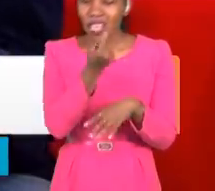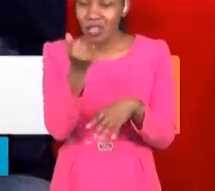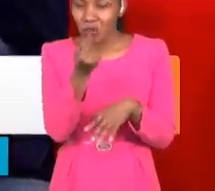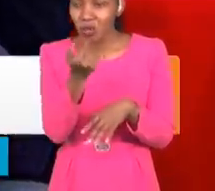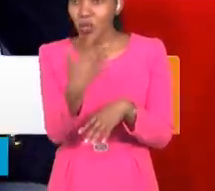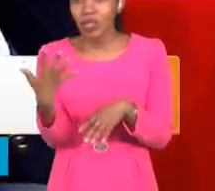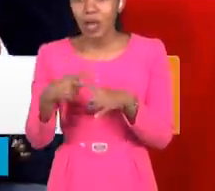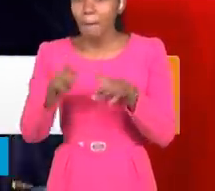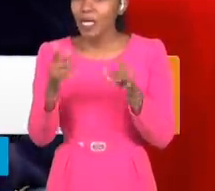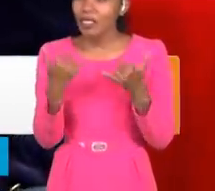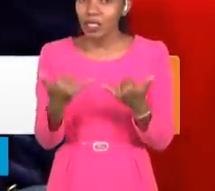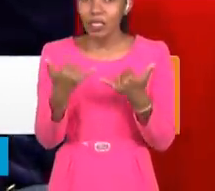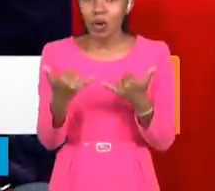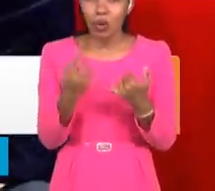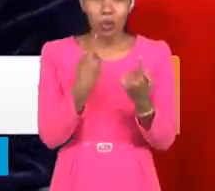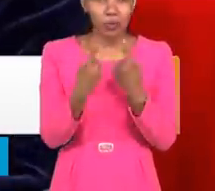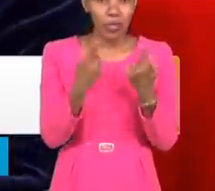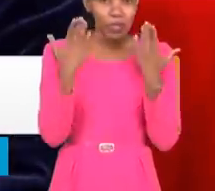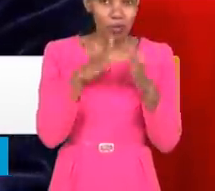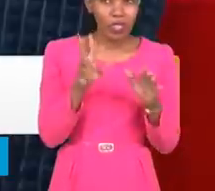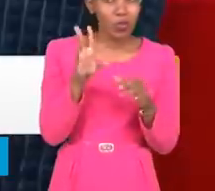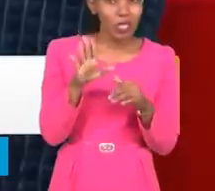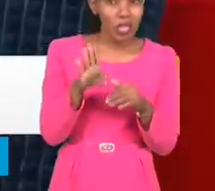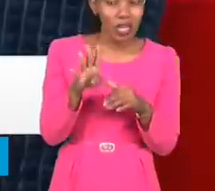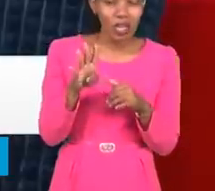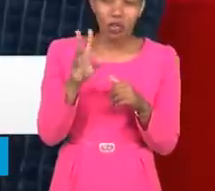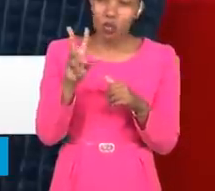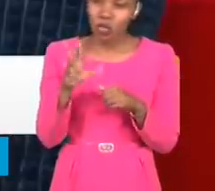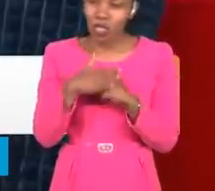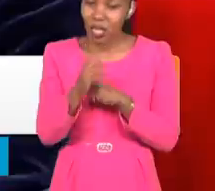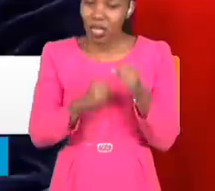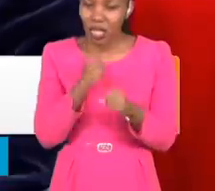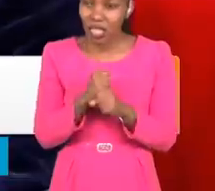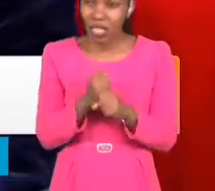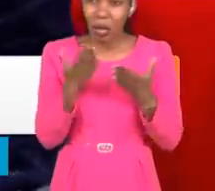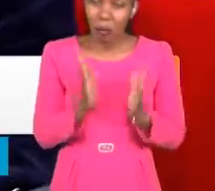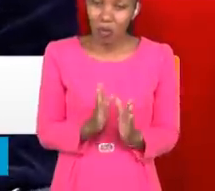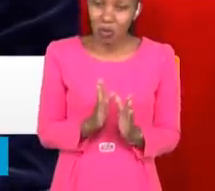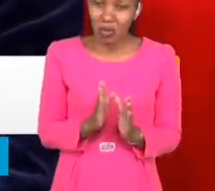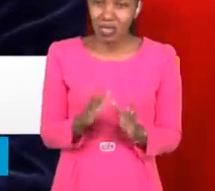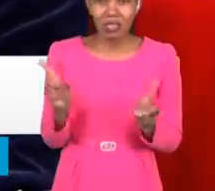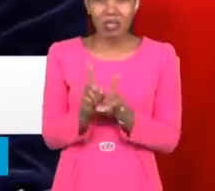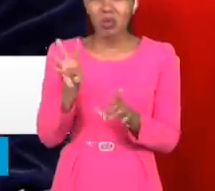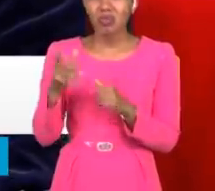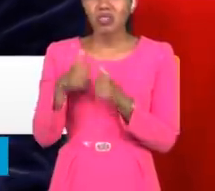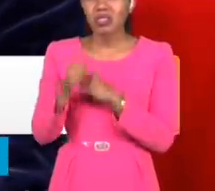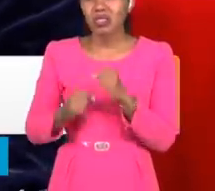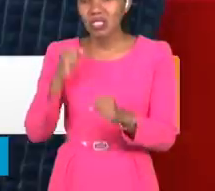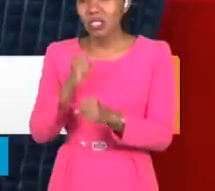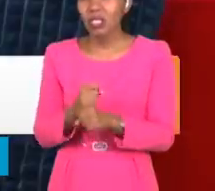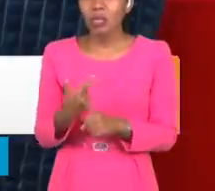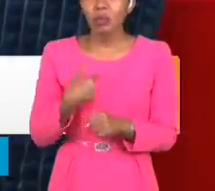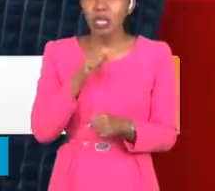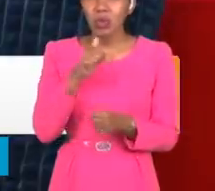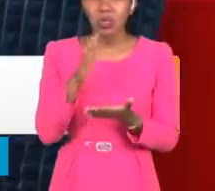things. Yeah. But now, as you've mentioned, a 29-year-old looks like a 46-year-old. You know, I don't share